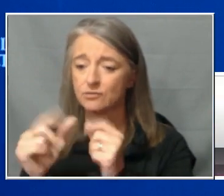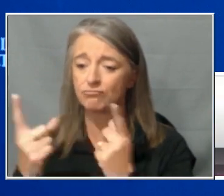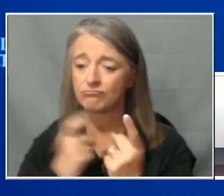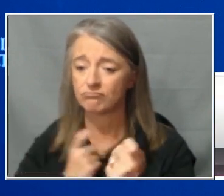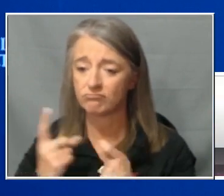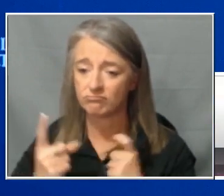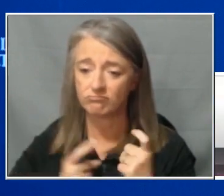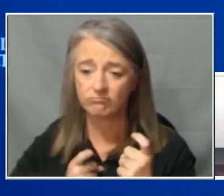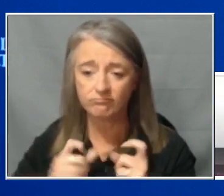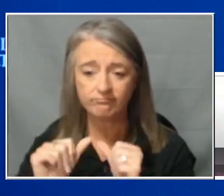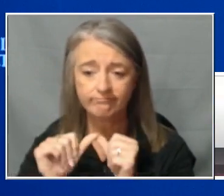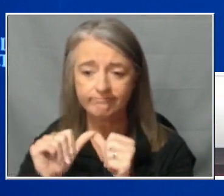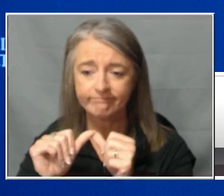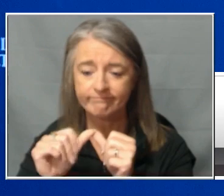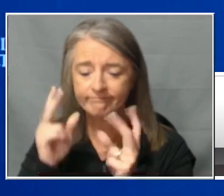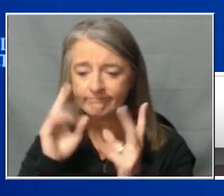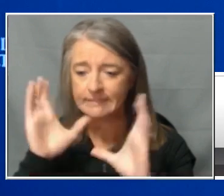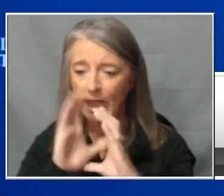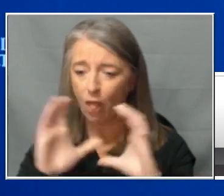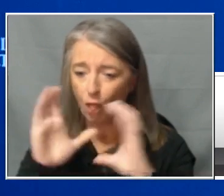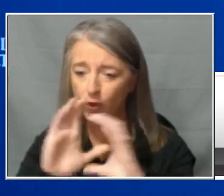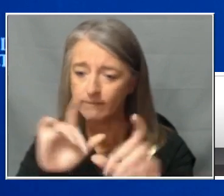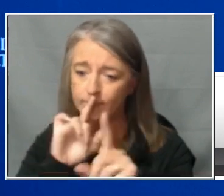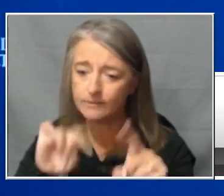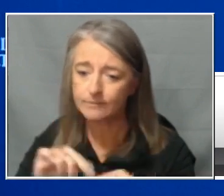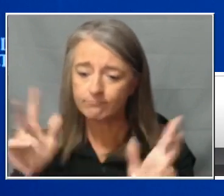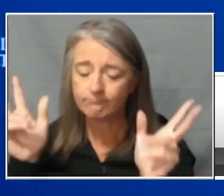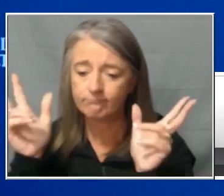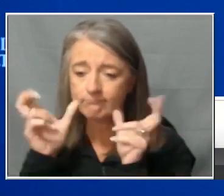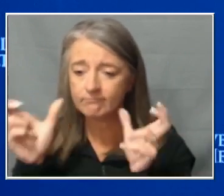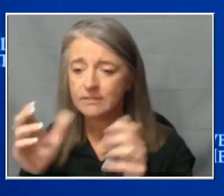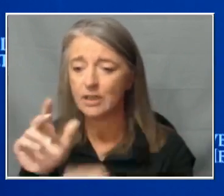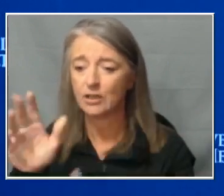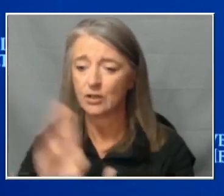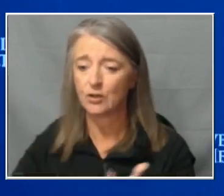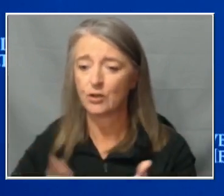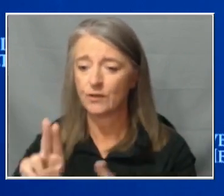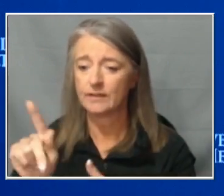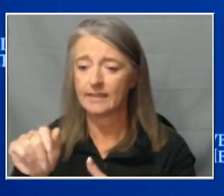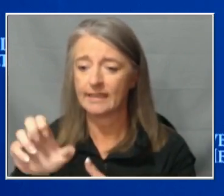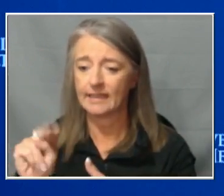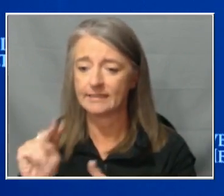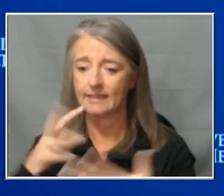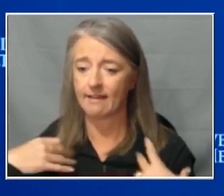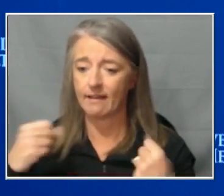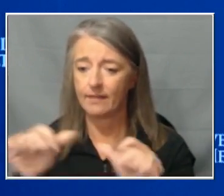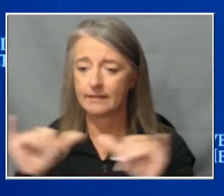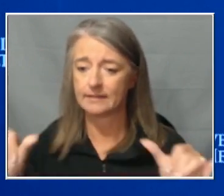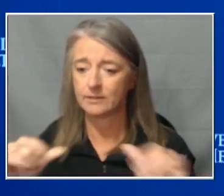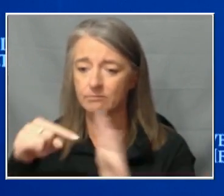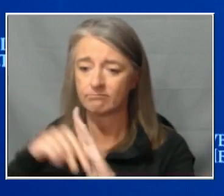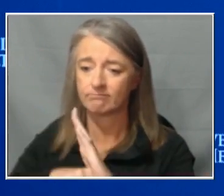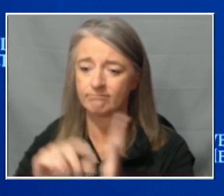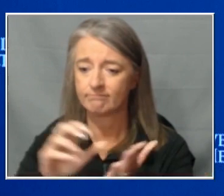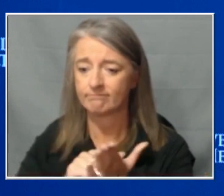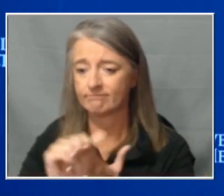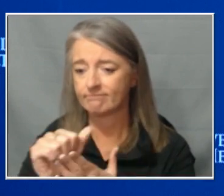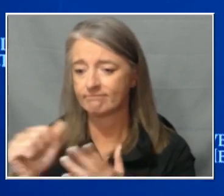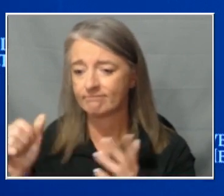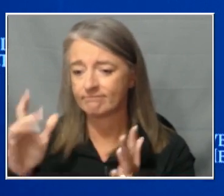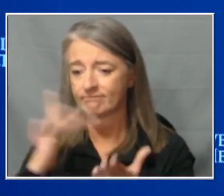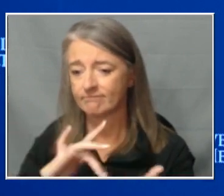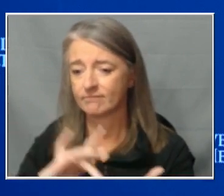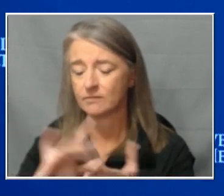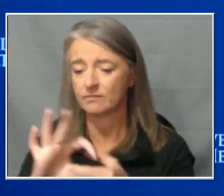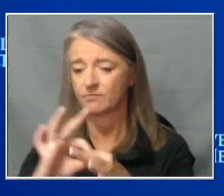questions and seek those answers. And here at the University of Kansas Health System and with our Comprehensive Cancer Center, we have these collaborations